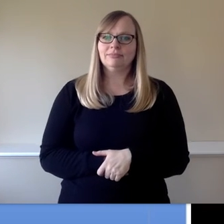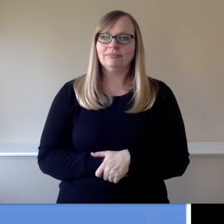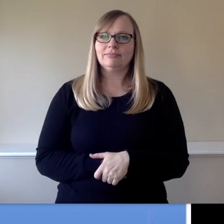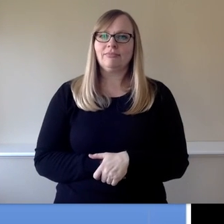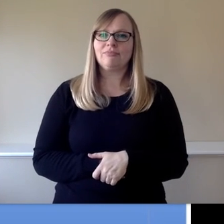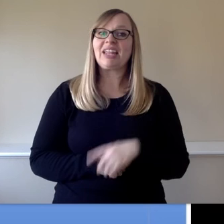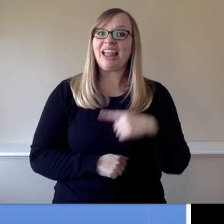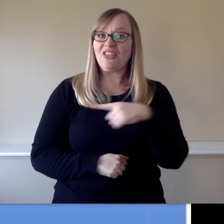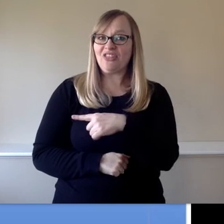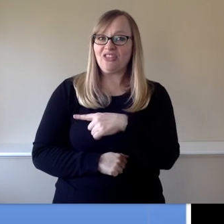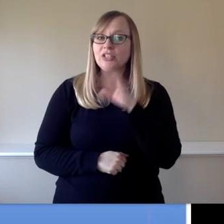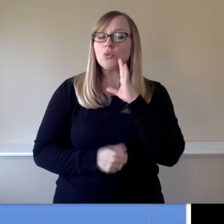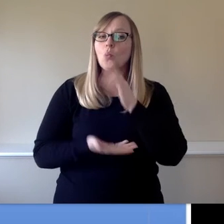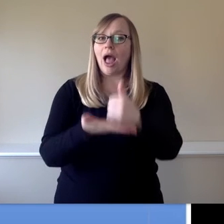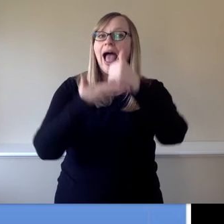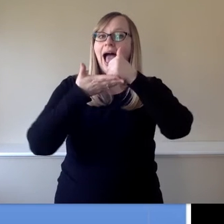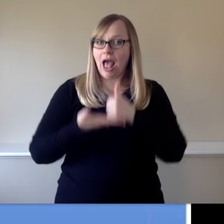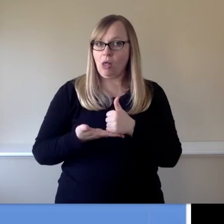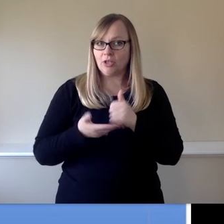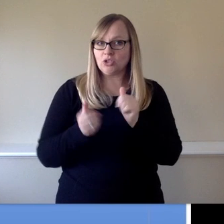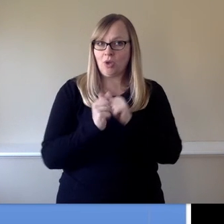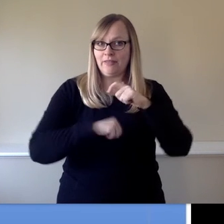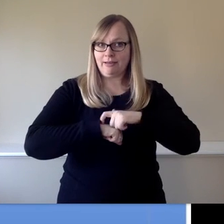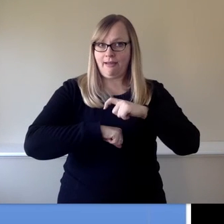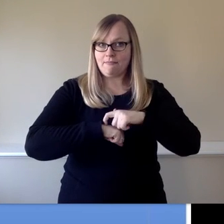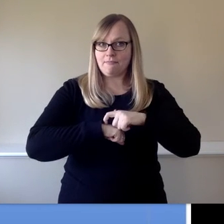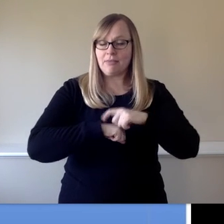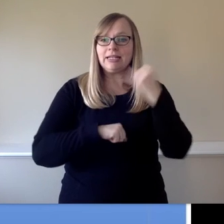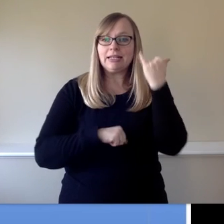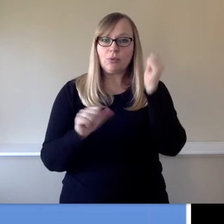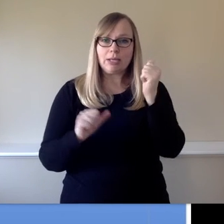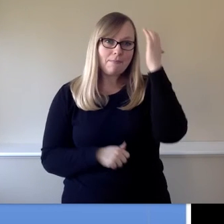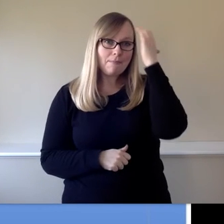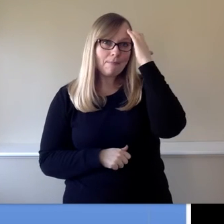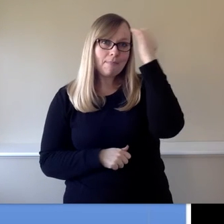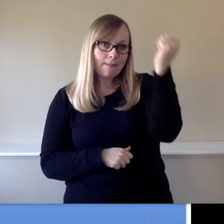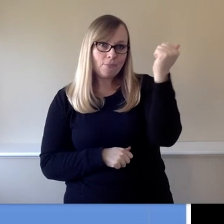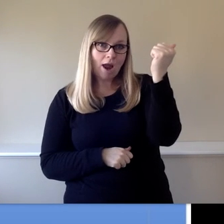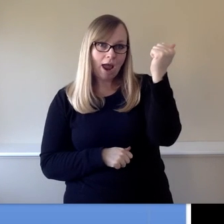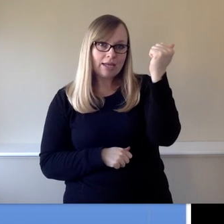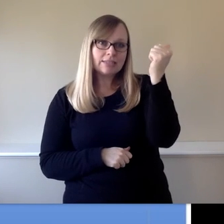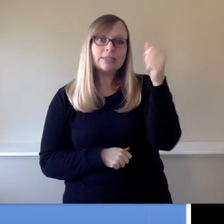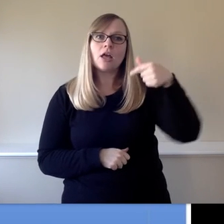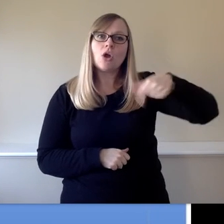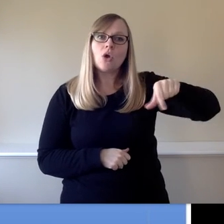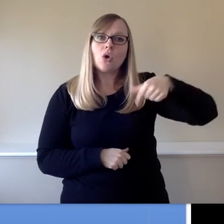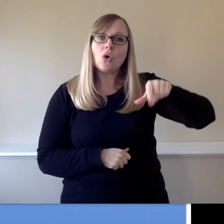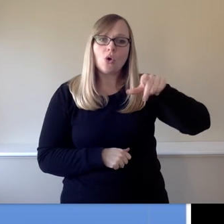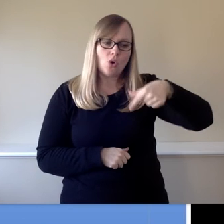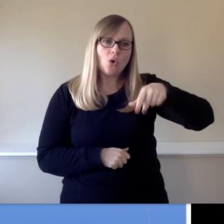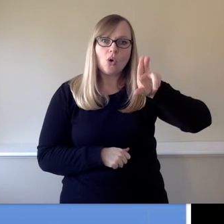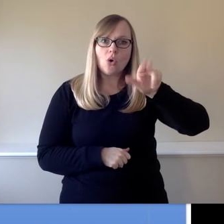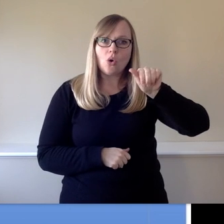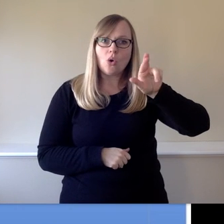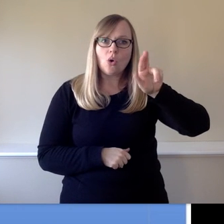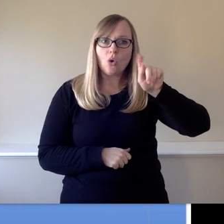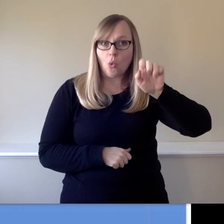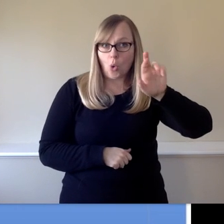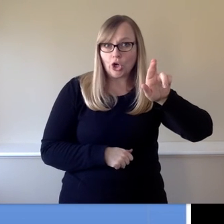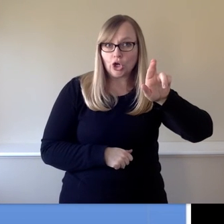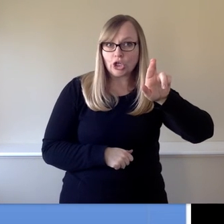This helps us tell our time, because if we can memorize the quarter hours, then we can